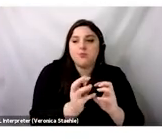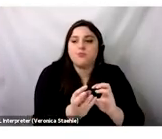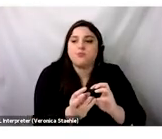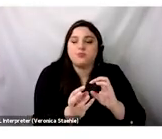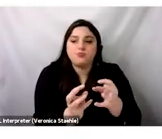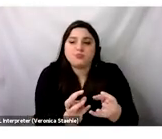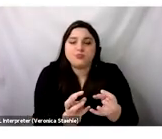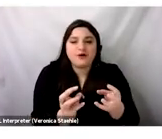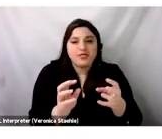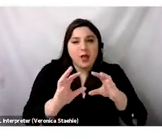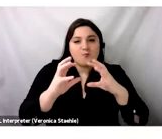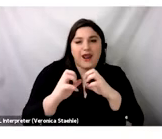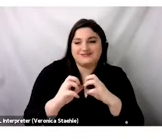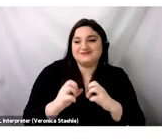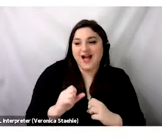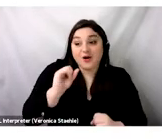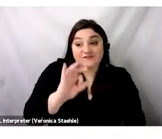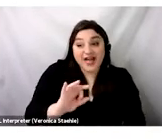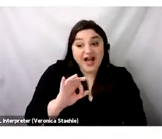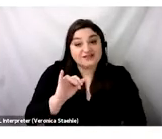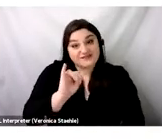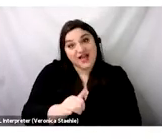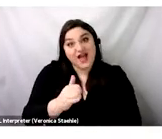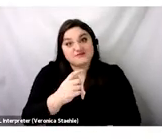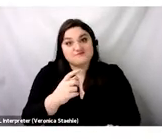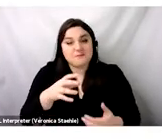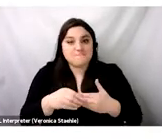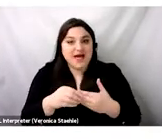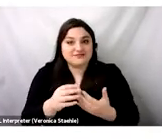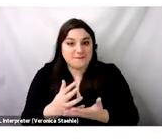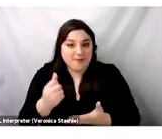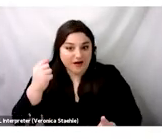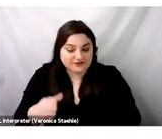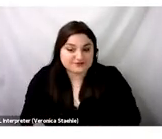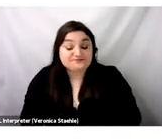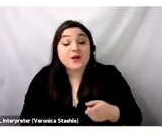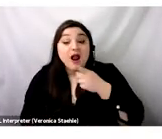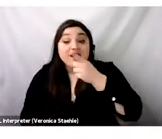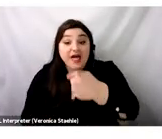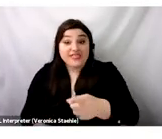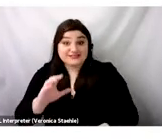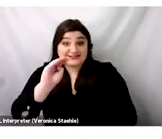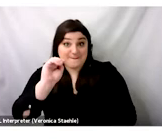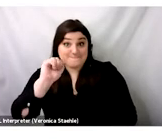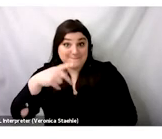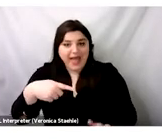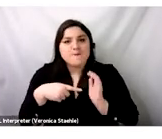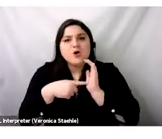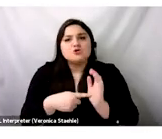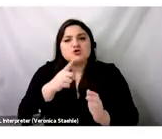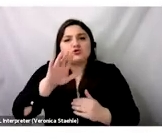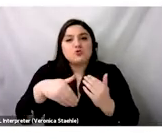I should have mentioned at the beginning, of all of the oceanic gyres that exist in the world. There is the highest concentration